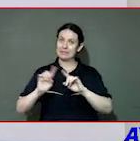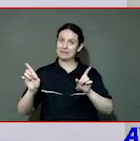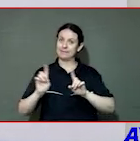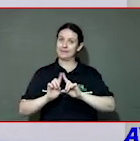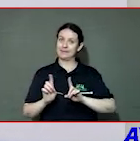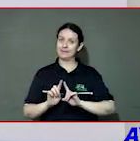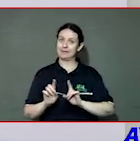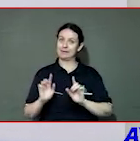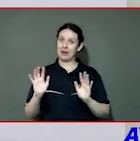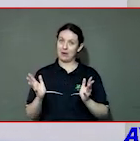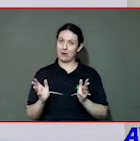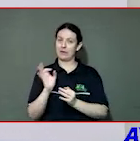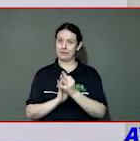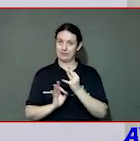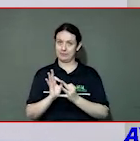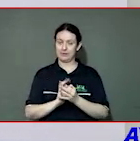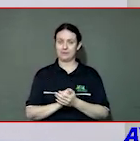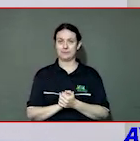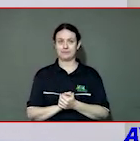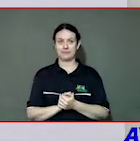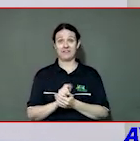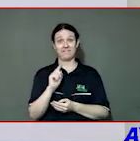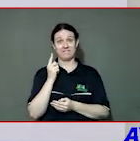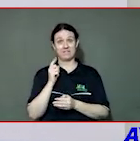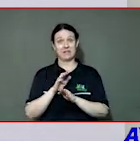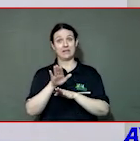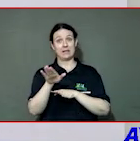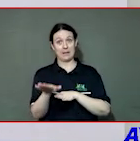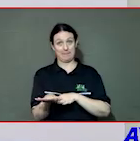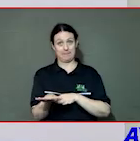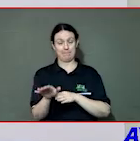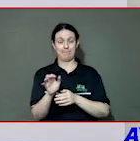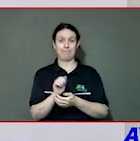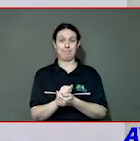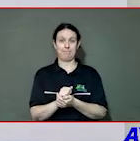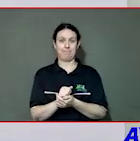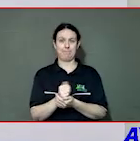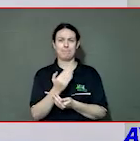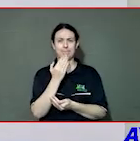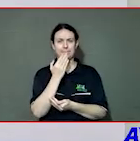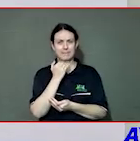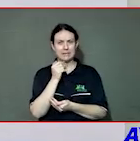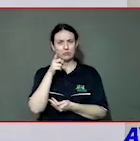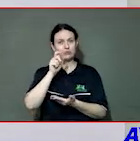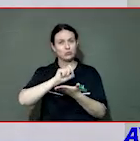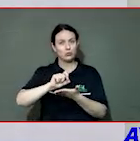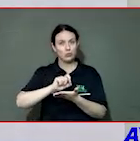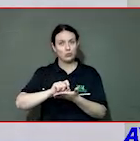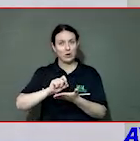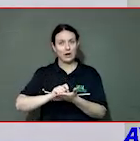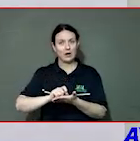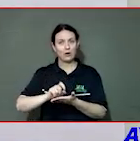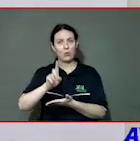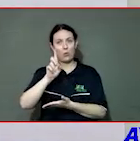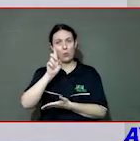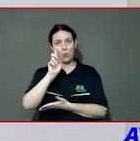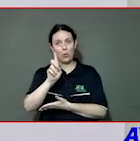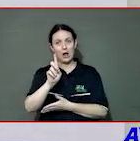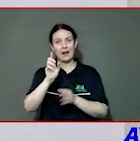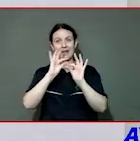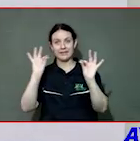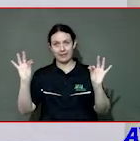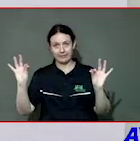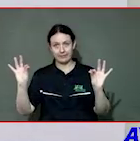Okay, so that's your first one. So you're going to write, and please, you're just going to write one sentence at